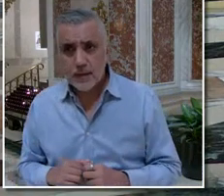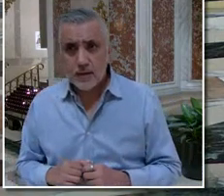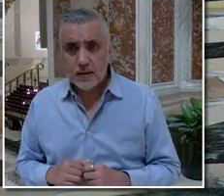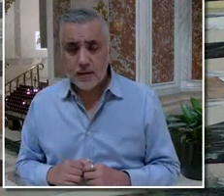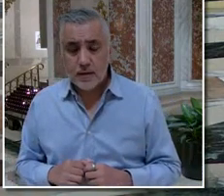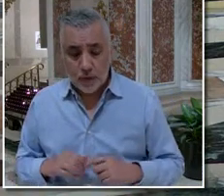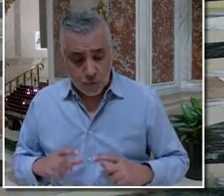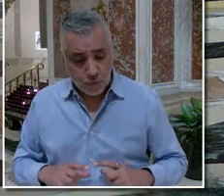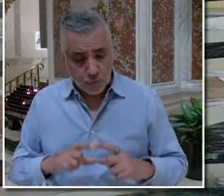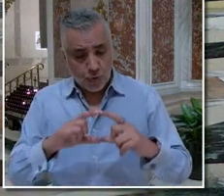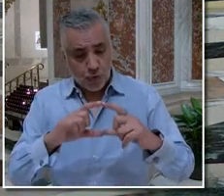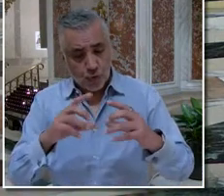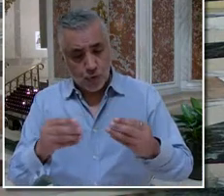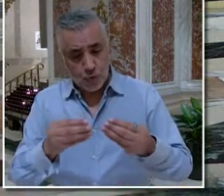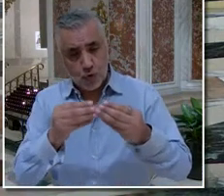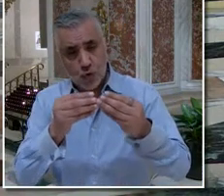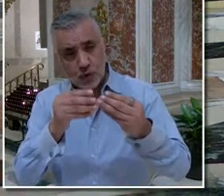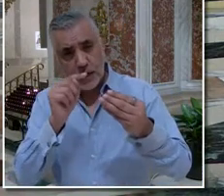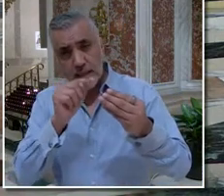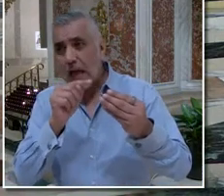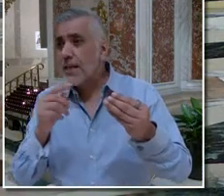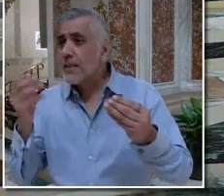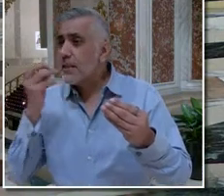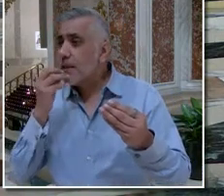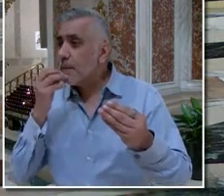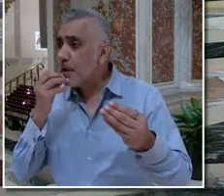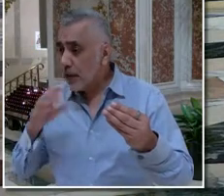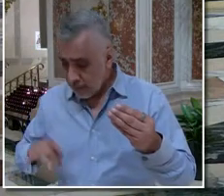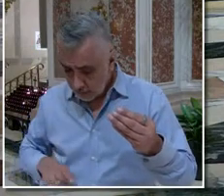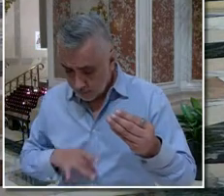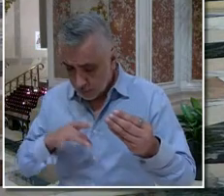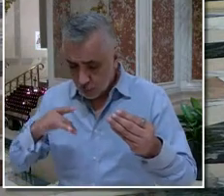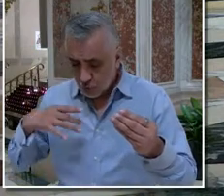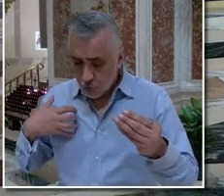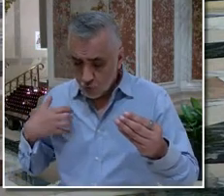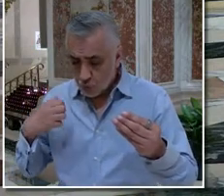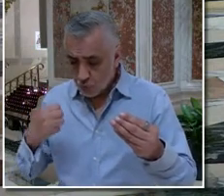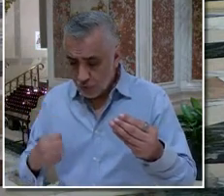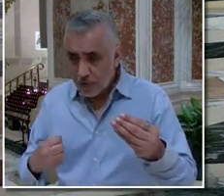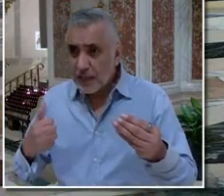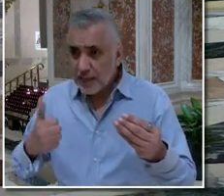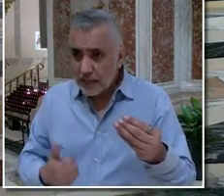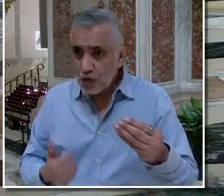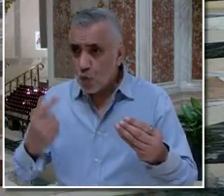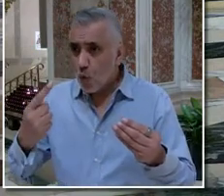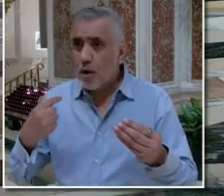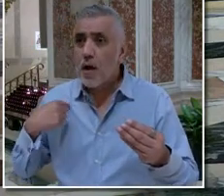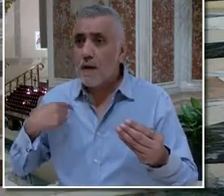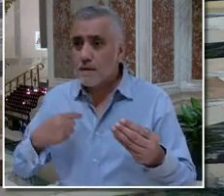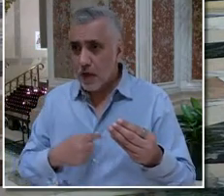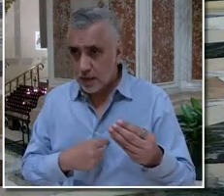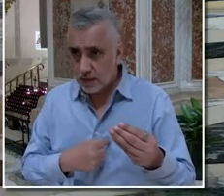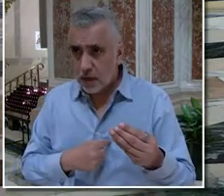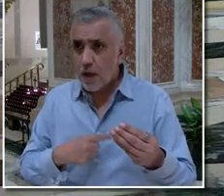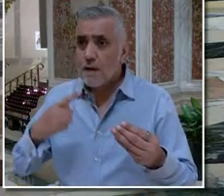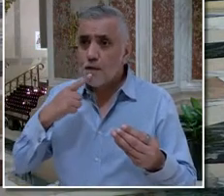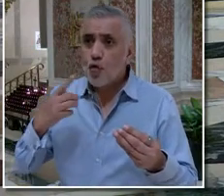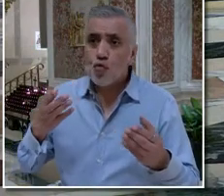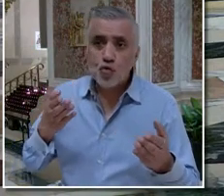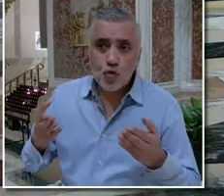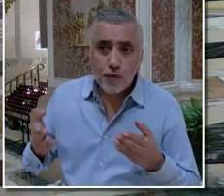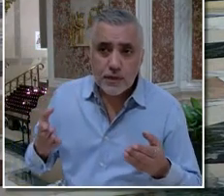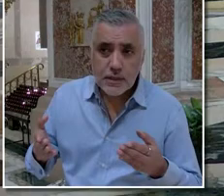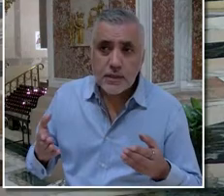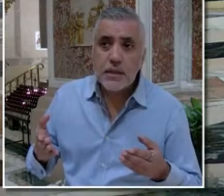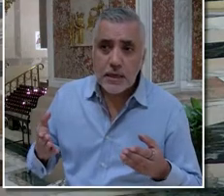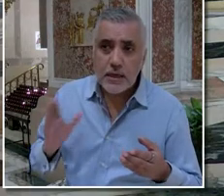The Eucharist is the meal that spiritually strengthens each of us for service in